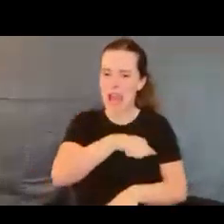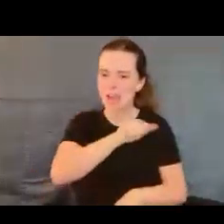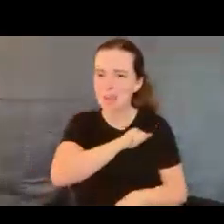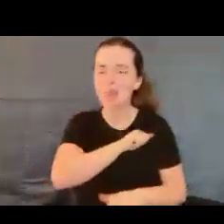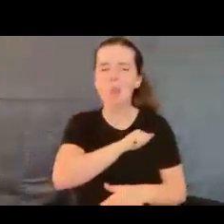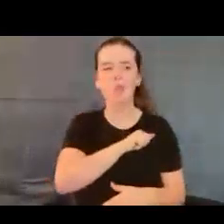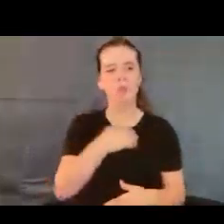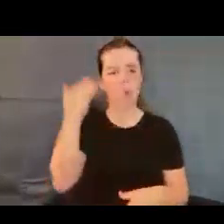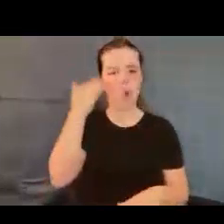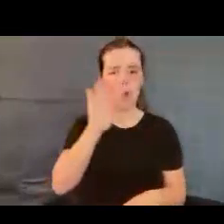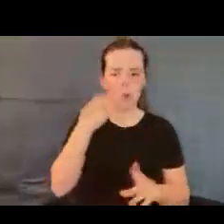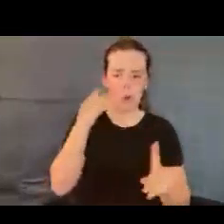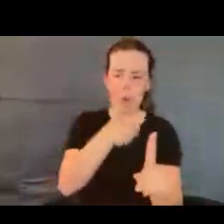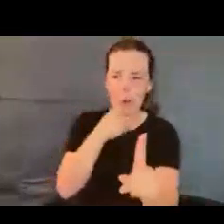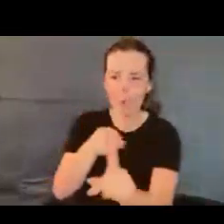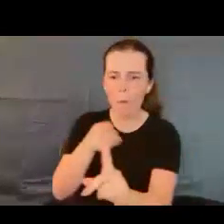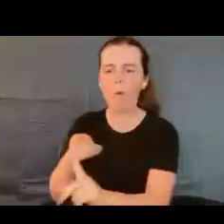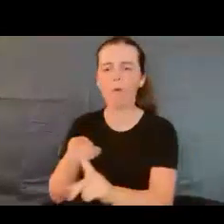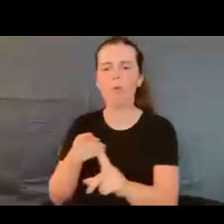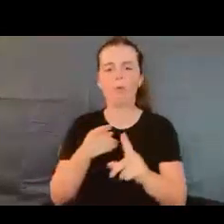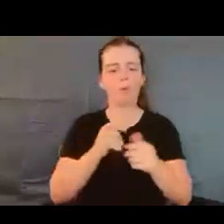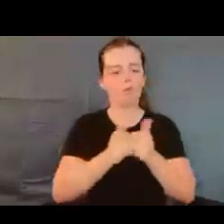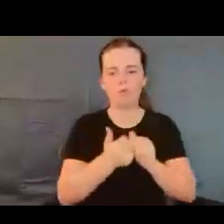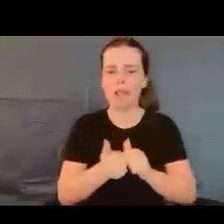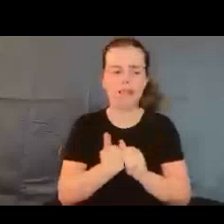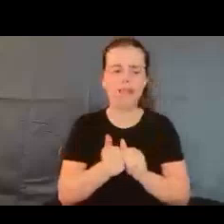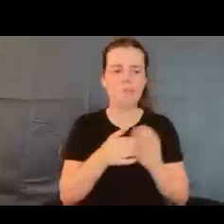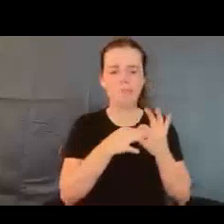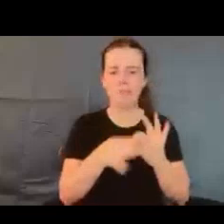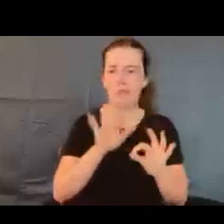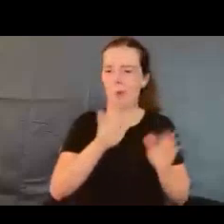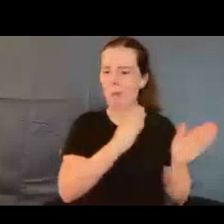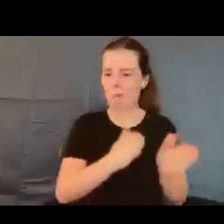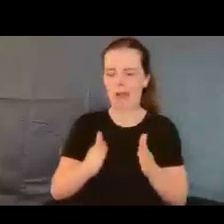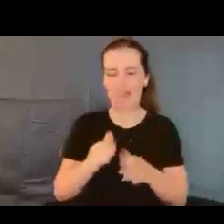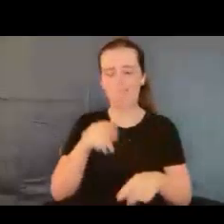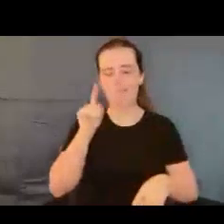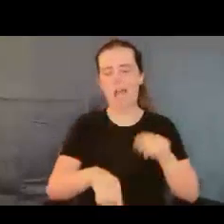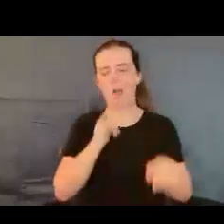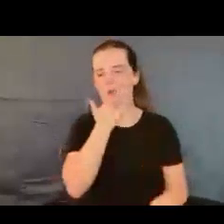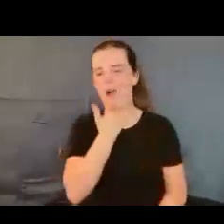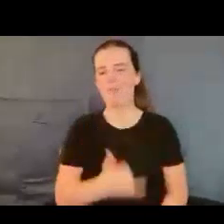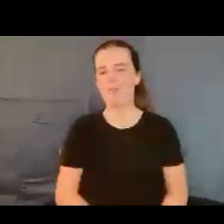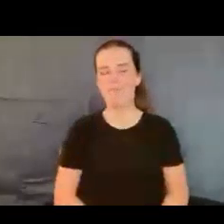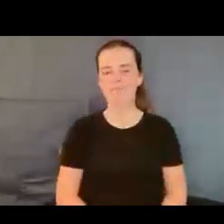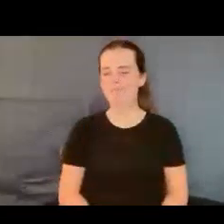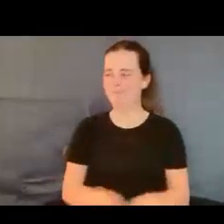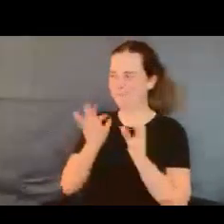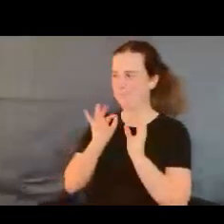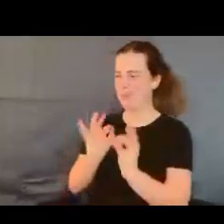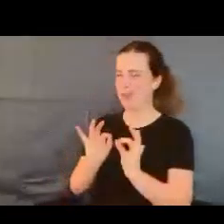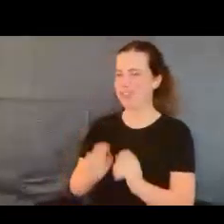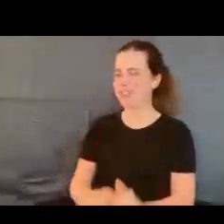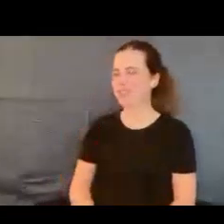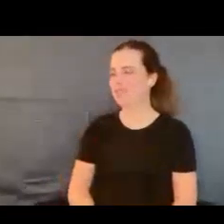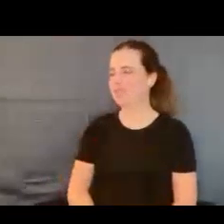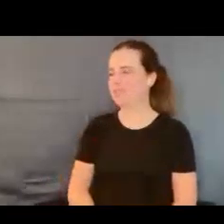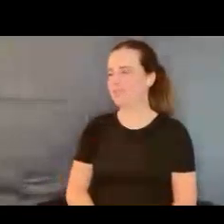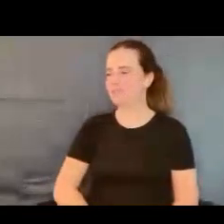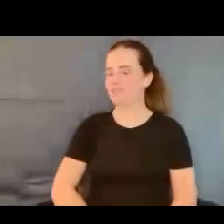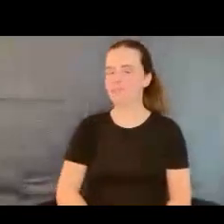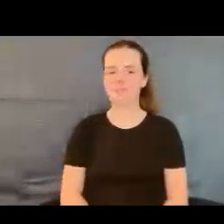try to race in accordance with your own plan, and it can't really go wrong. So Perfect. awesome. All right,